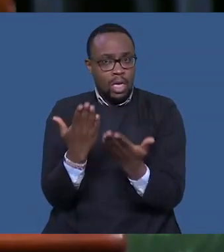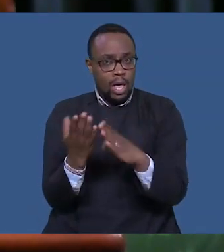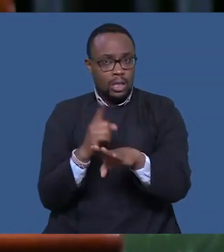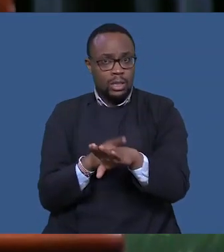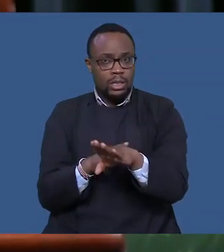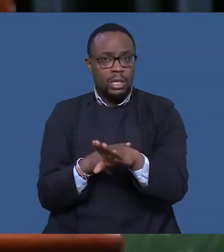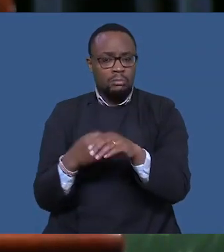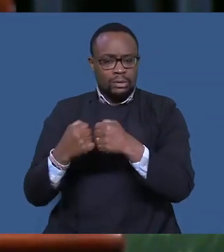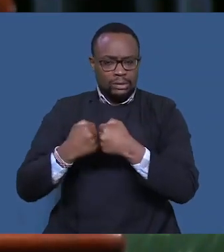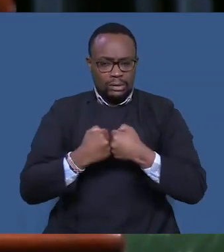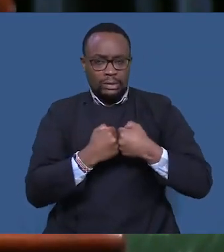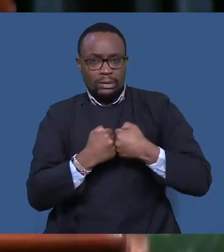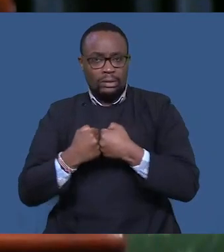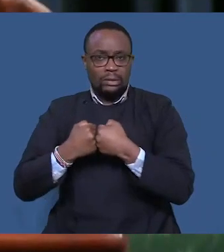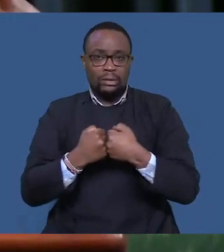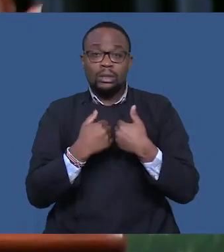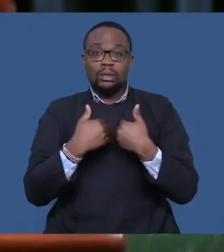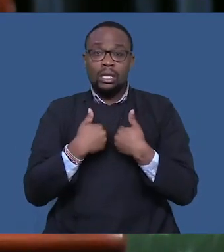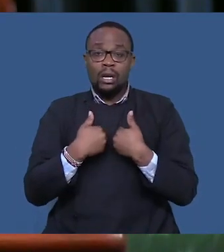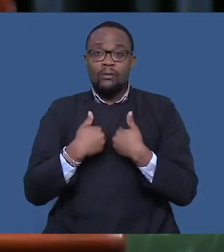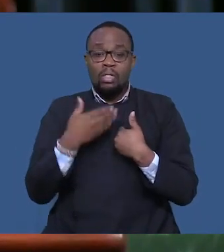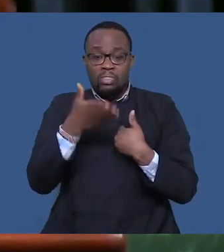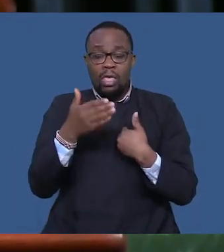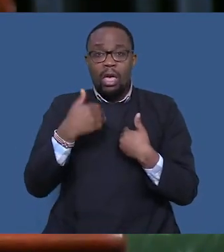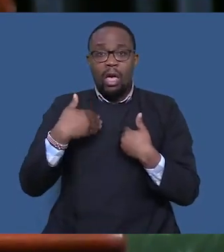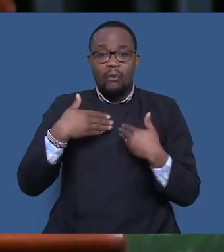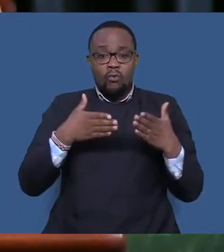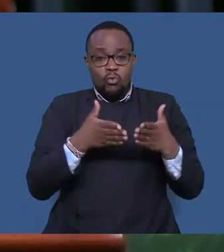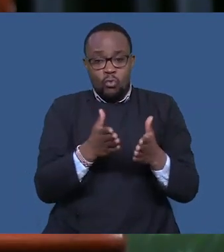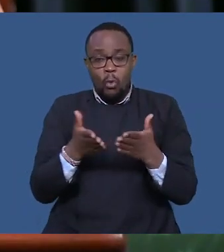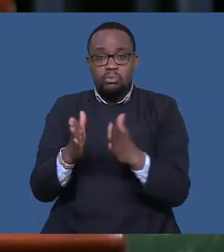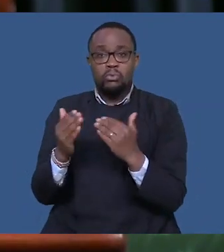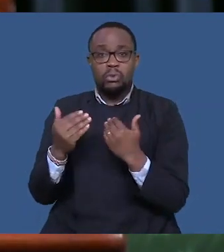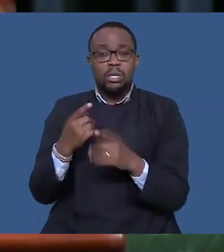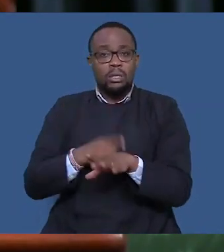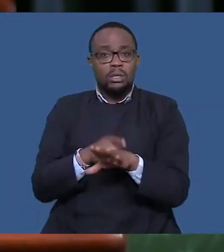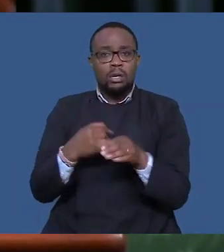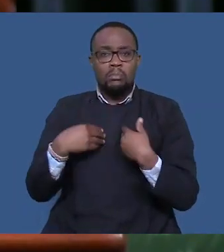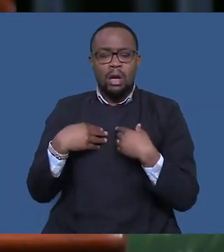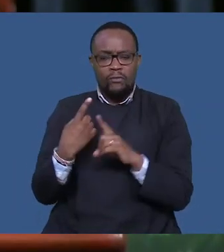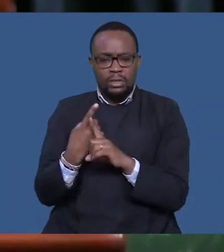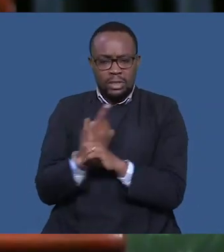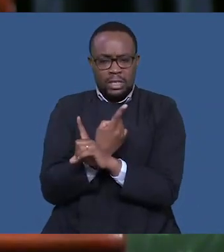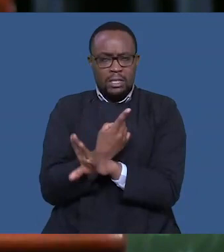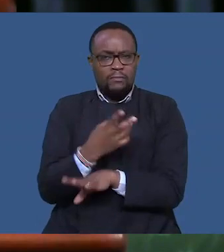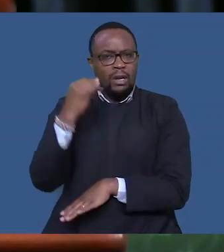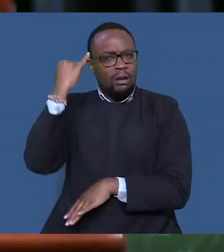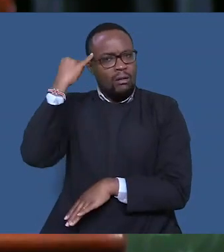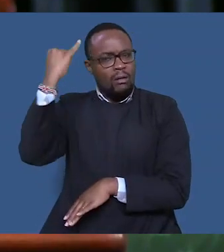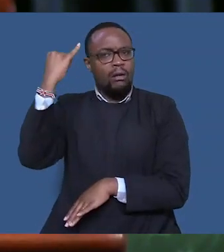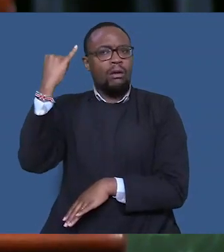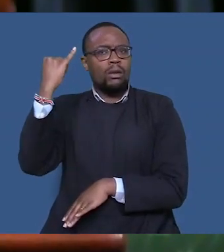a crisis presents itself, it's usually an opportunity. When we have a different perspective, a different vantage point,